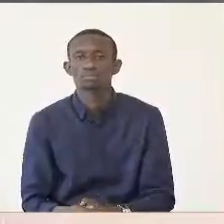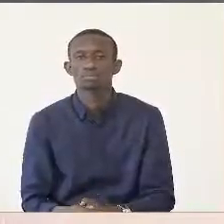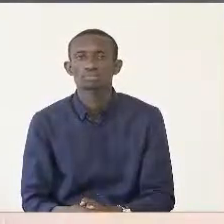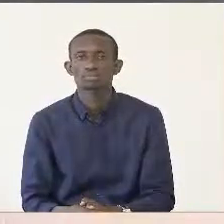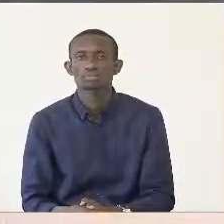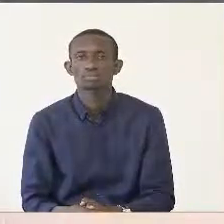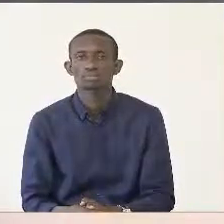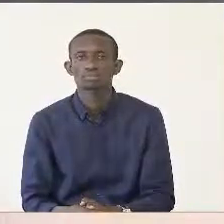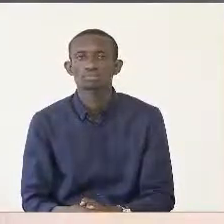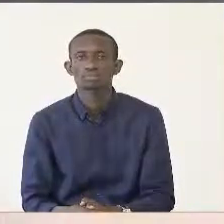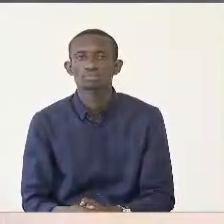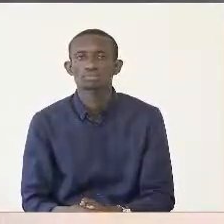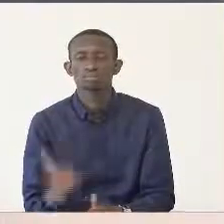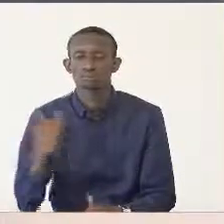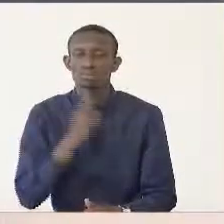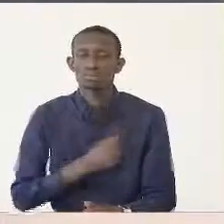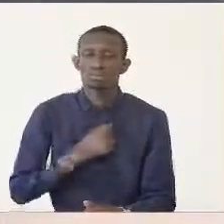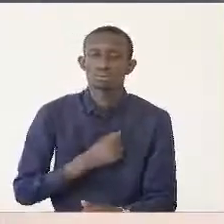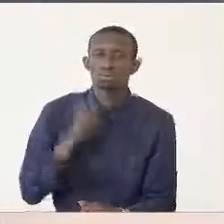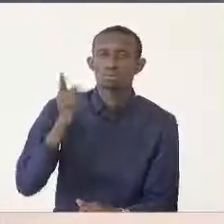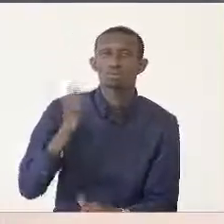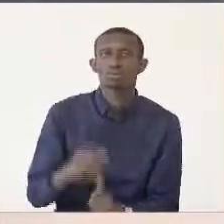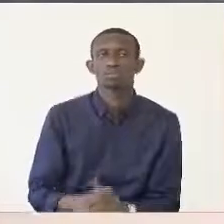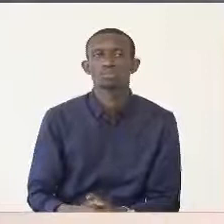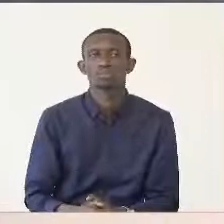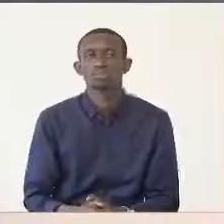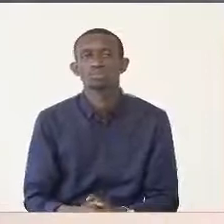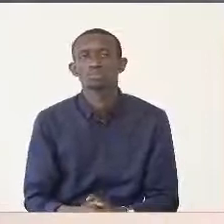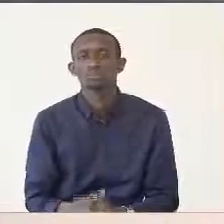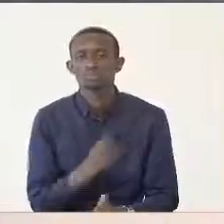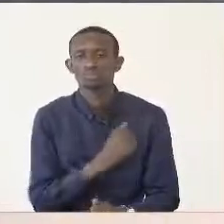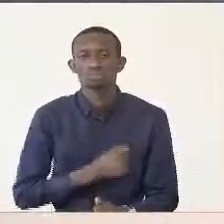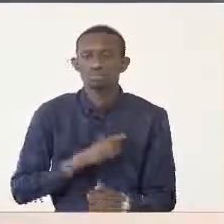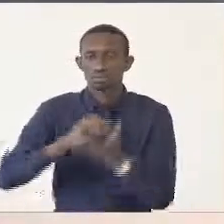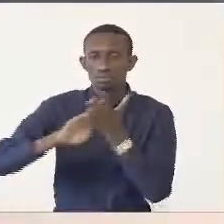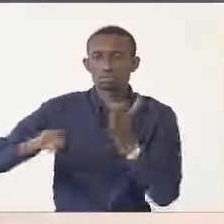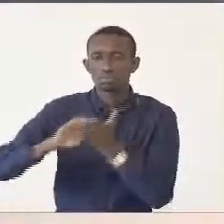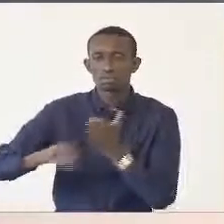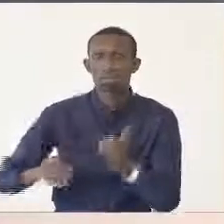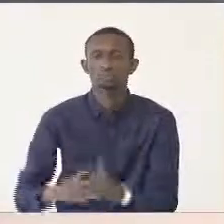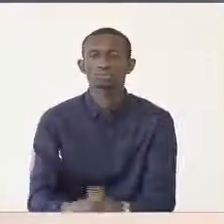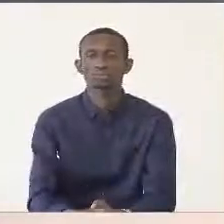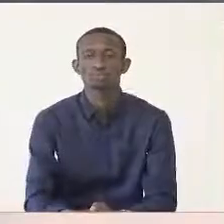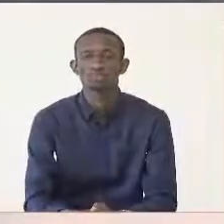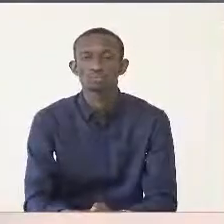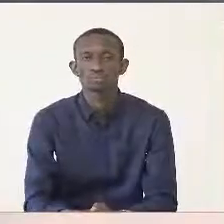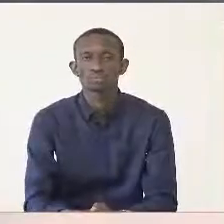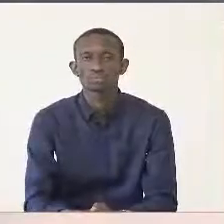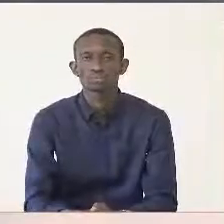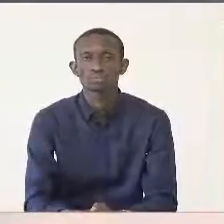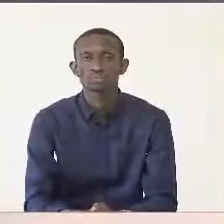No. Here it was along the x-axis. Then here we remove this sign.